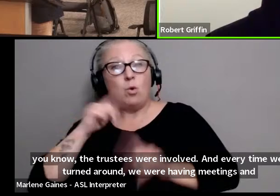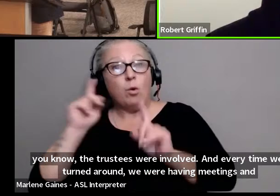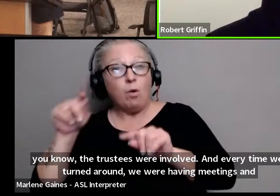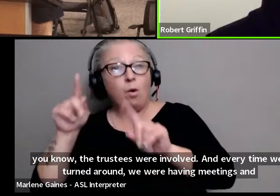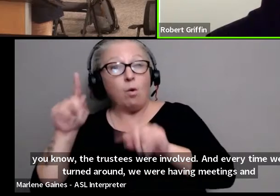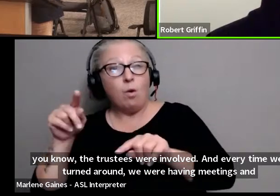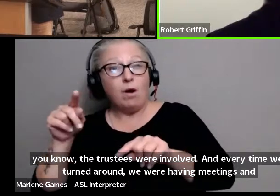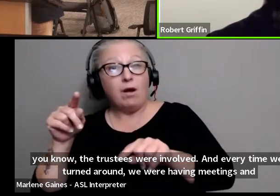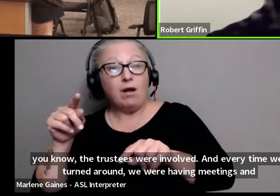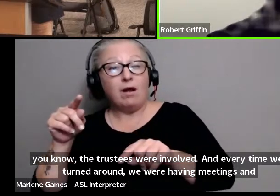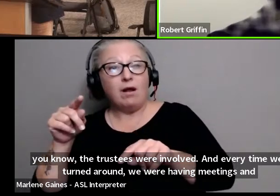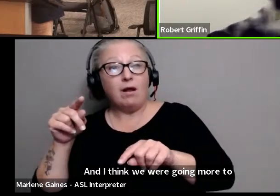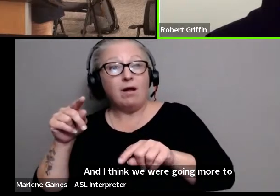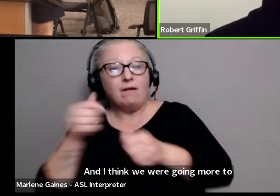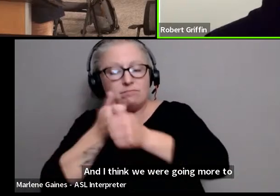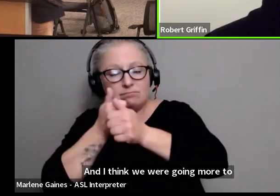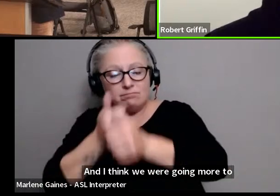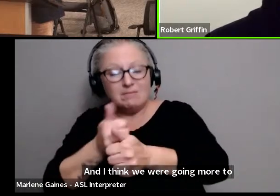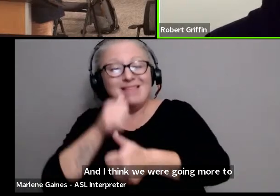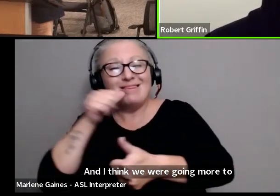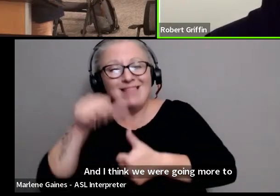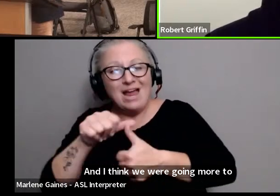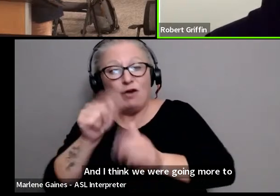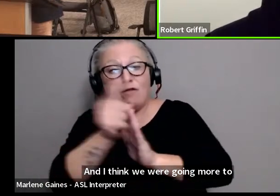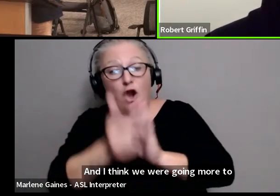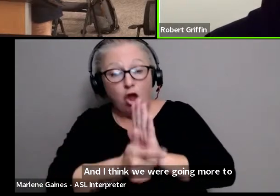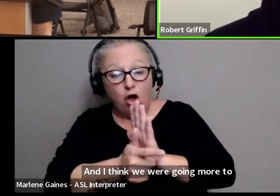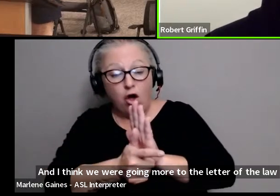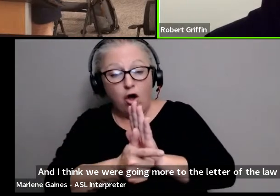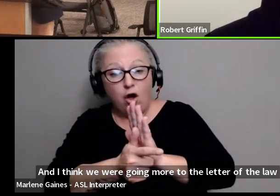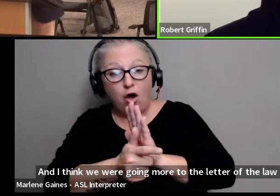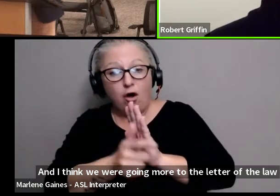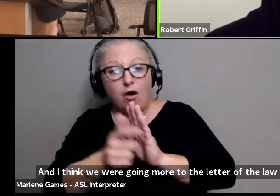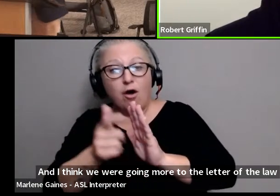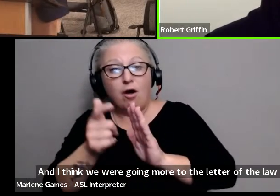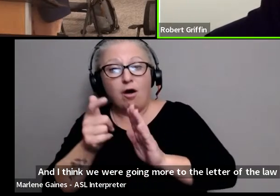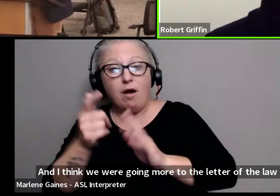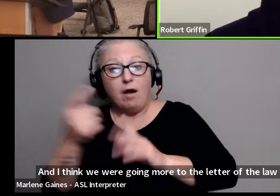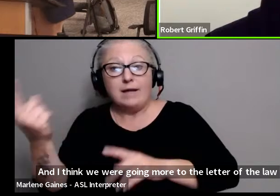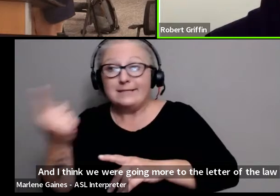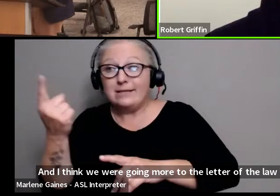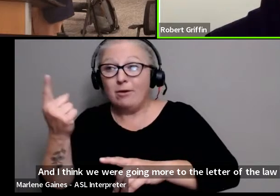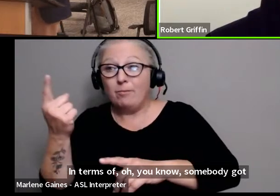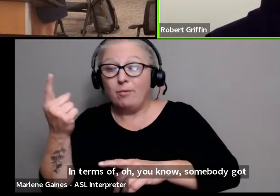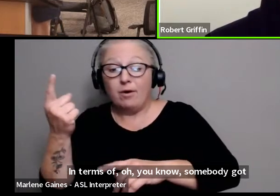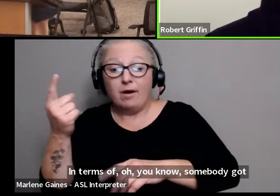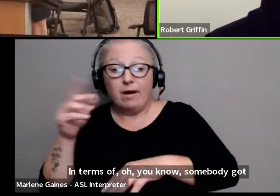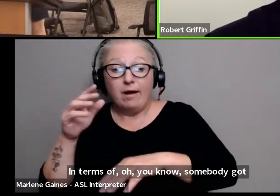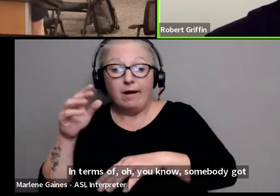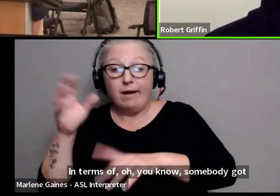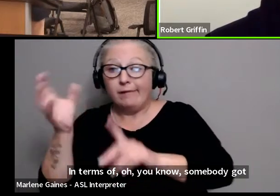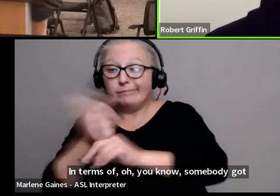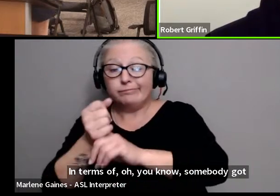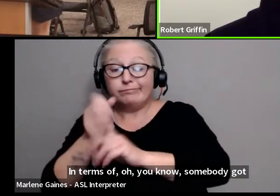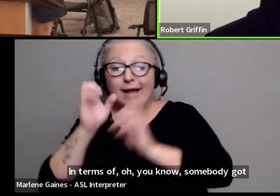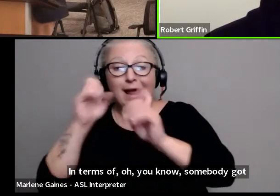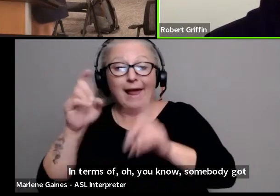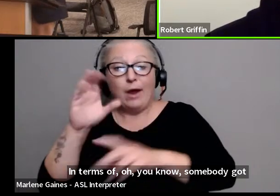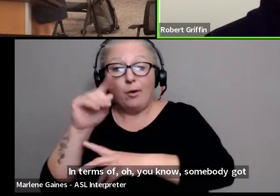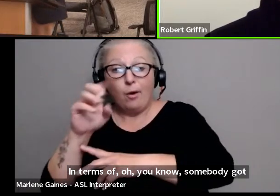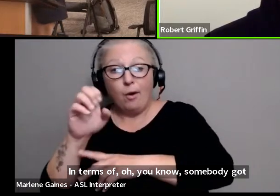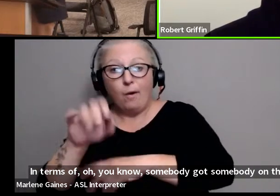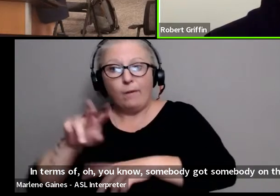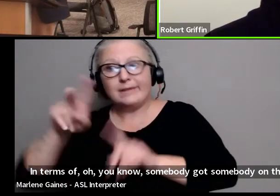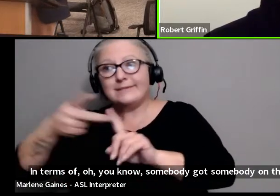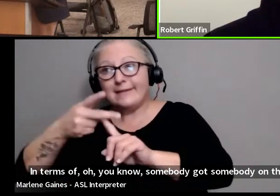the letter of the law in terms of, somebody got somebody on the ed code, and we got a second finding,